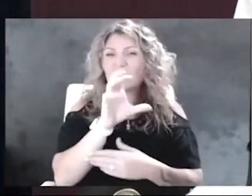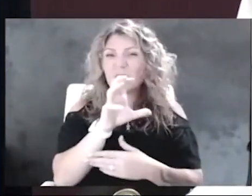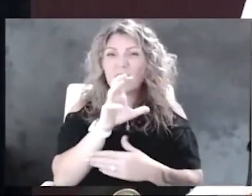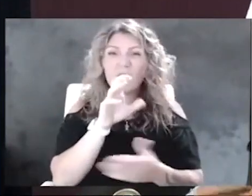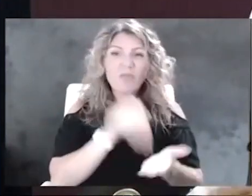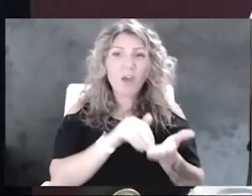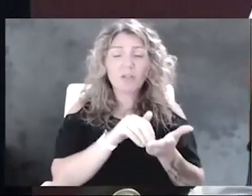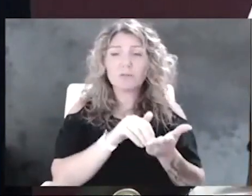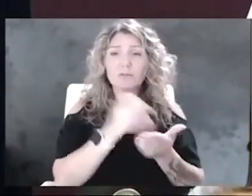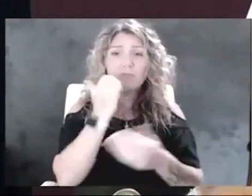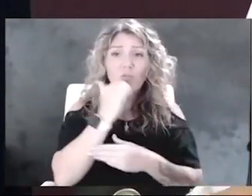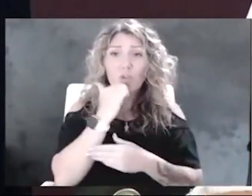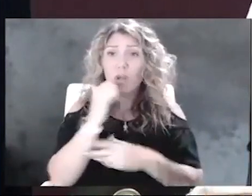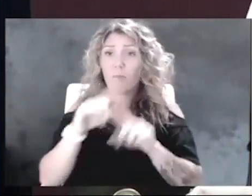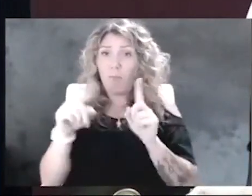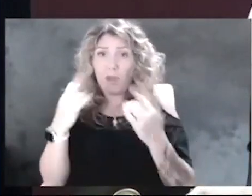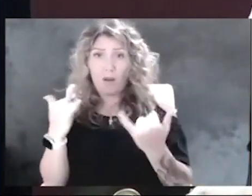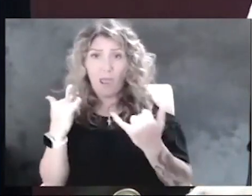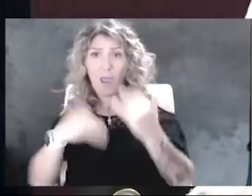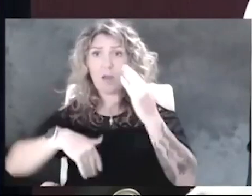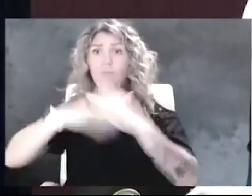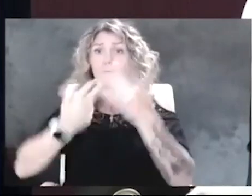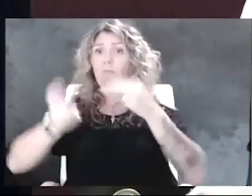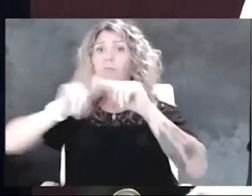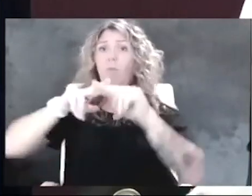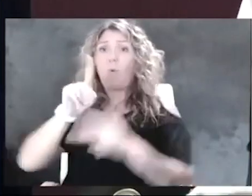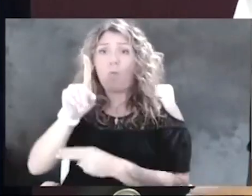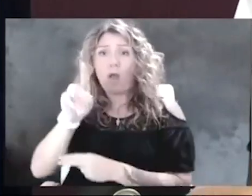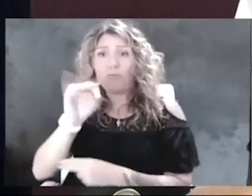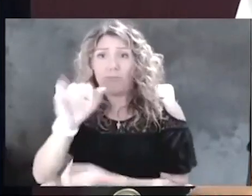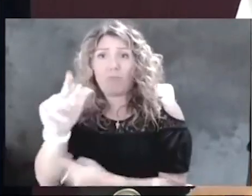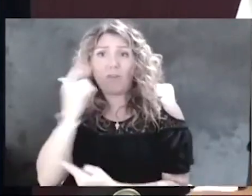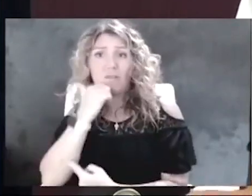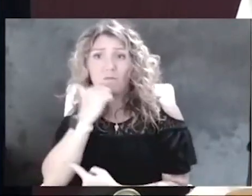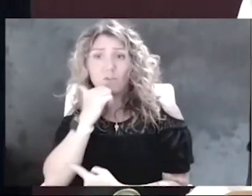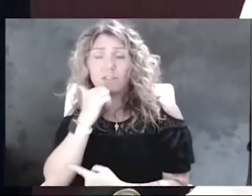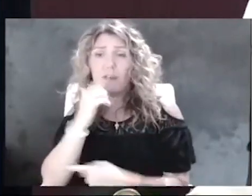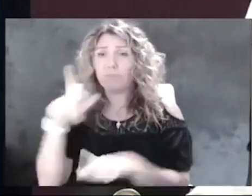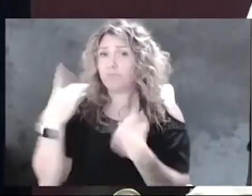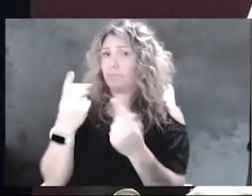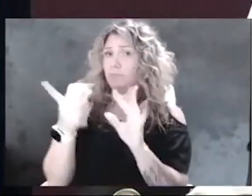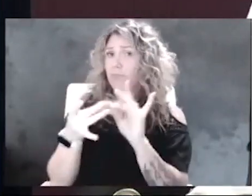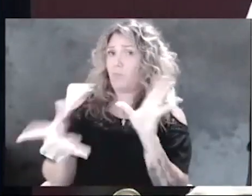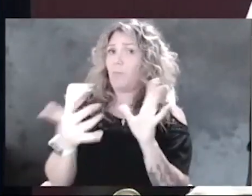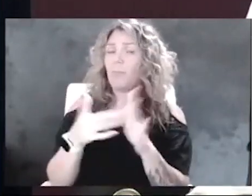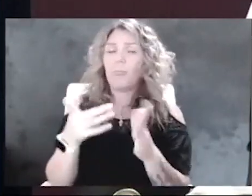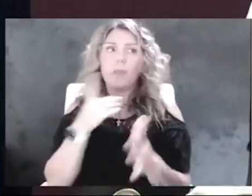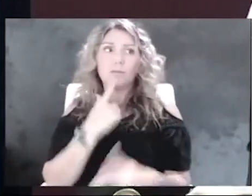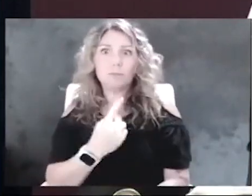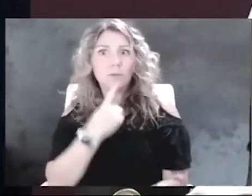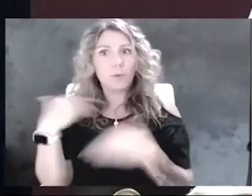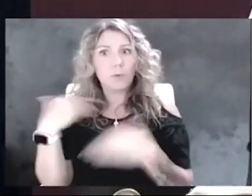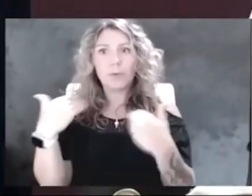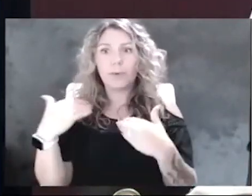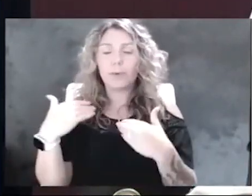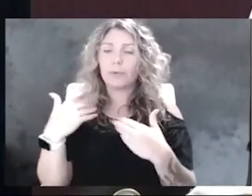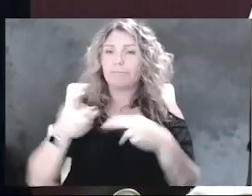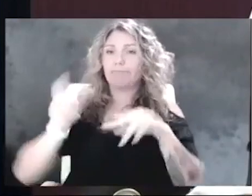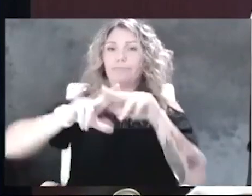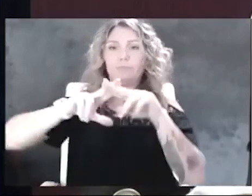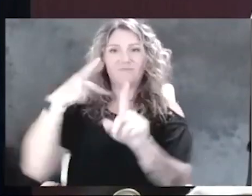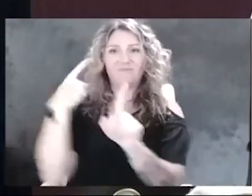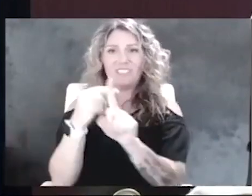which is where it was when the vaccine came out. So I think there's been an increase. I know there's been an increase, significant increase in vaccination rates in the United States, and hopefully that'll sustain